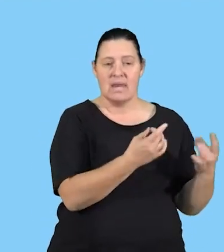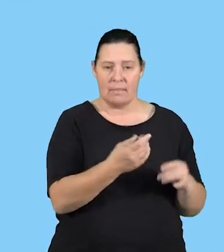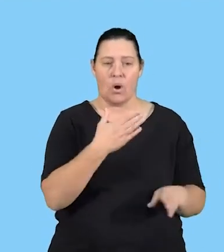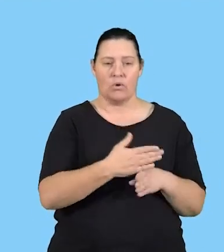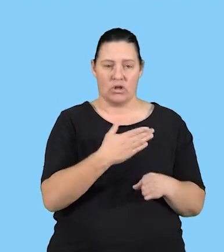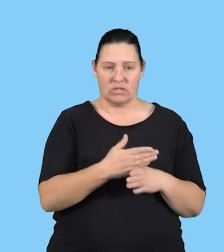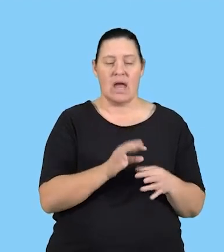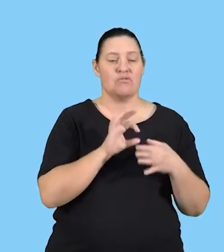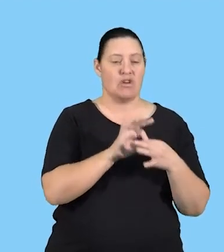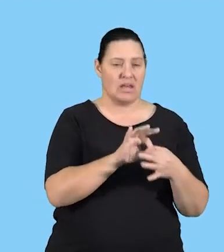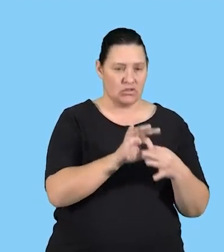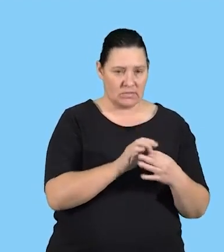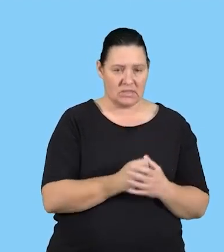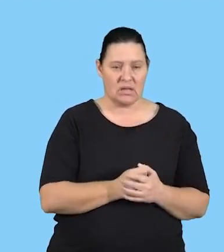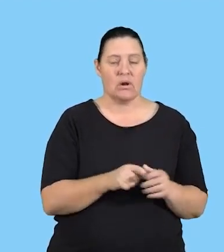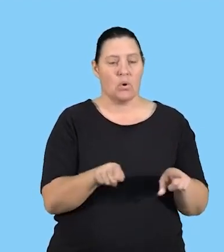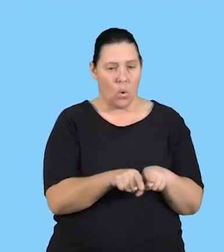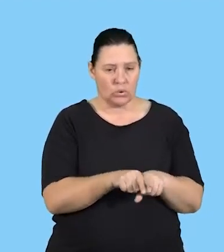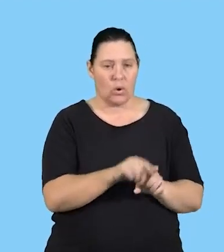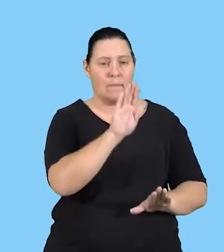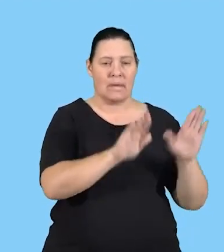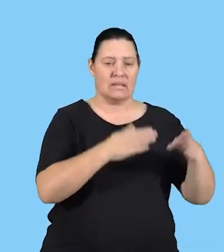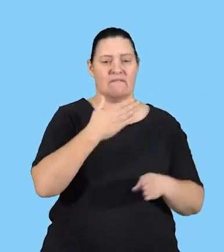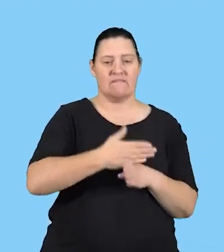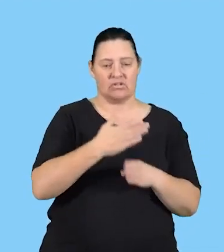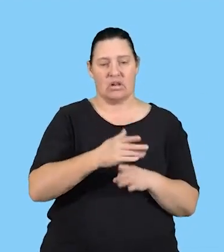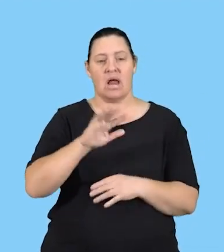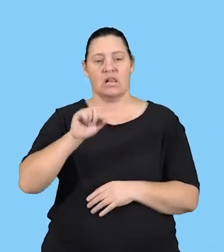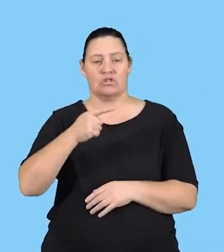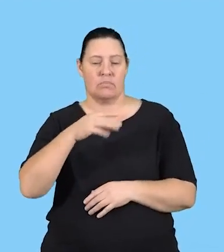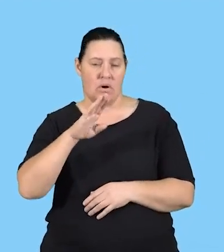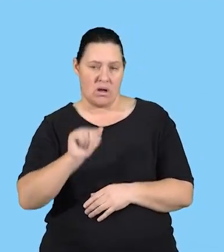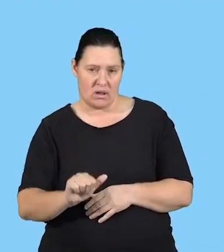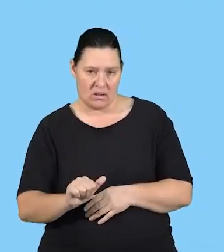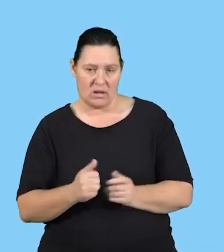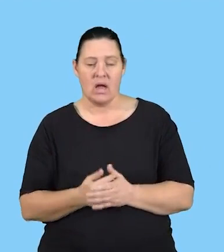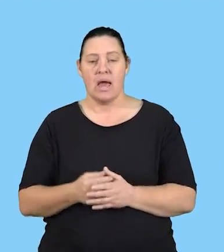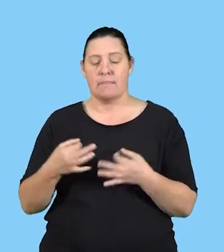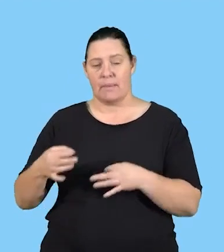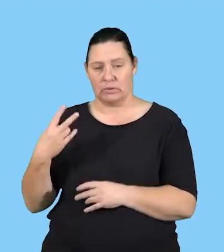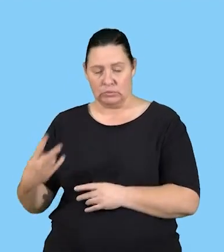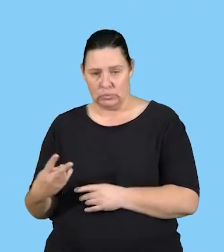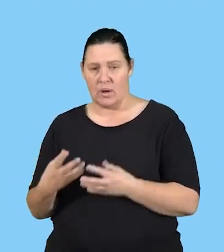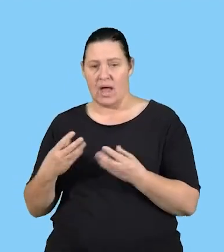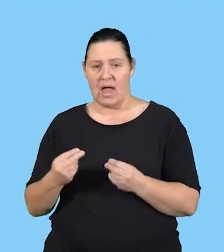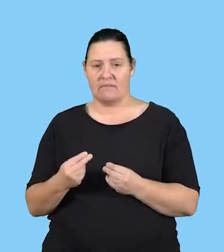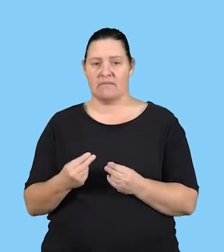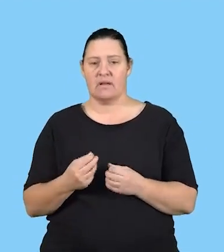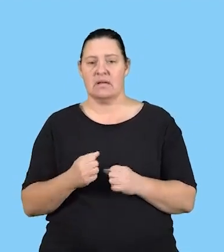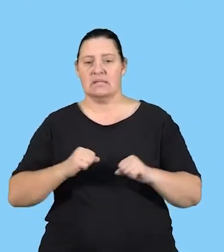operations, and relationships, and also patterns, functions, and algebra. Then in paper 2, we have got space and